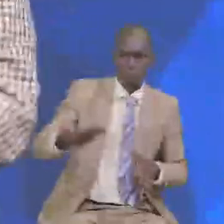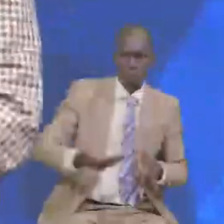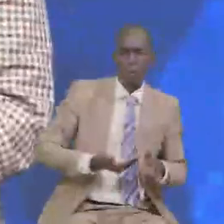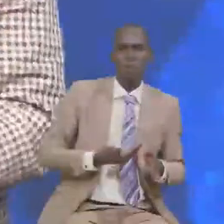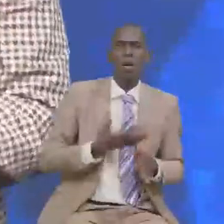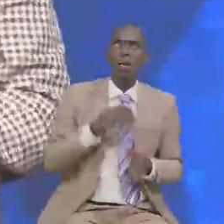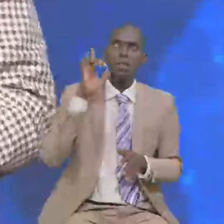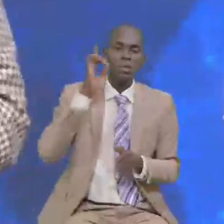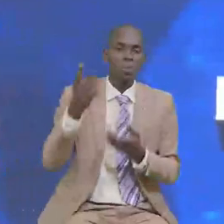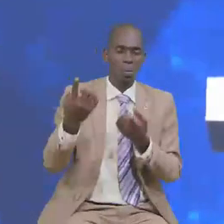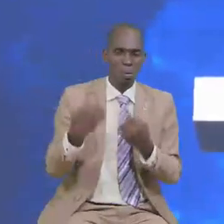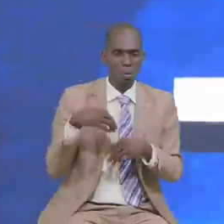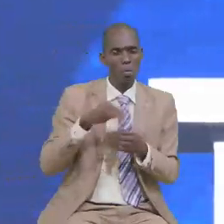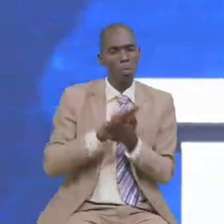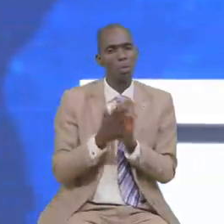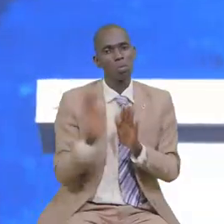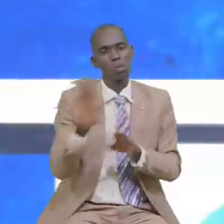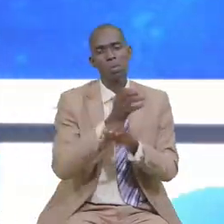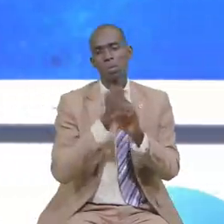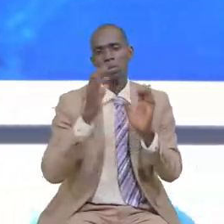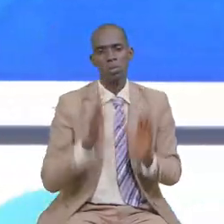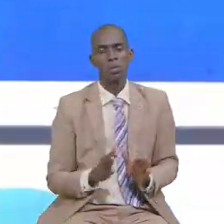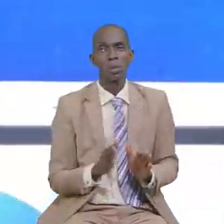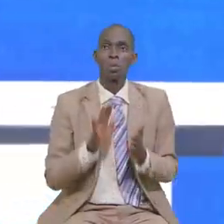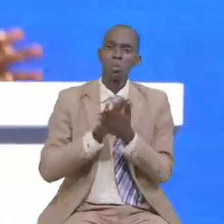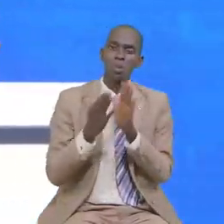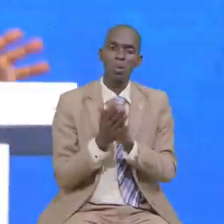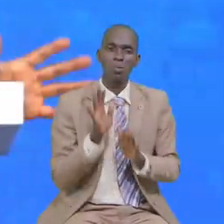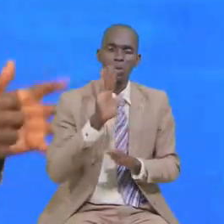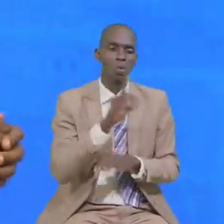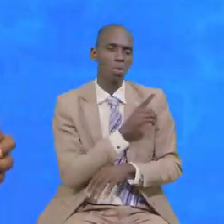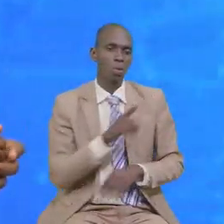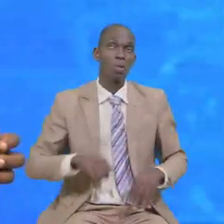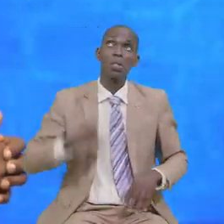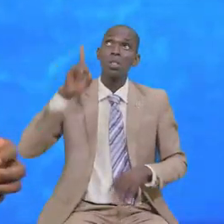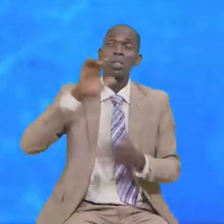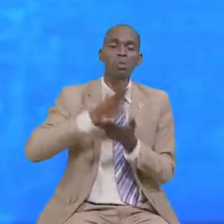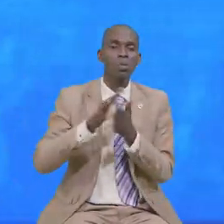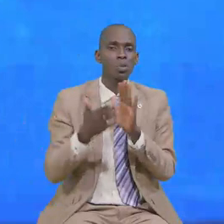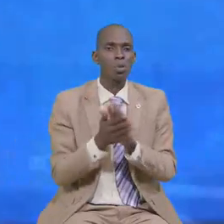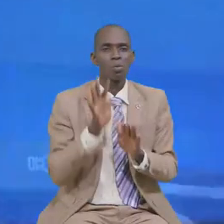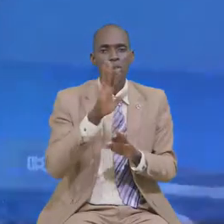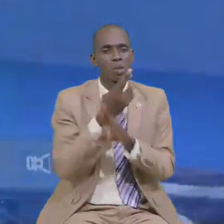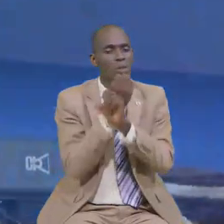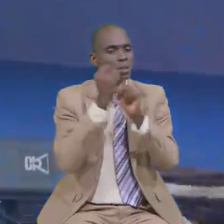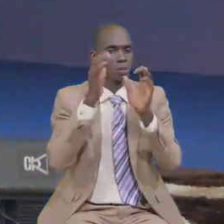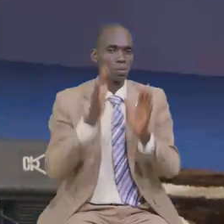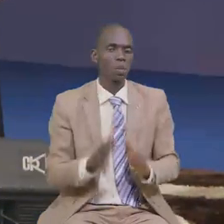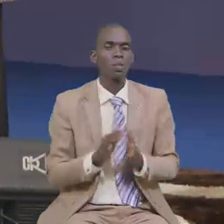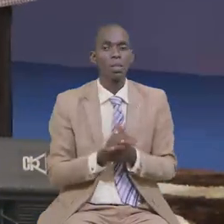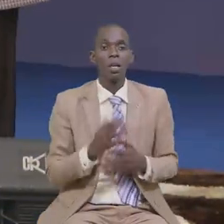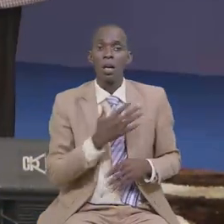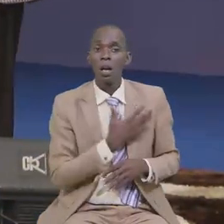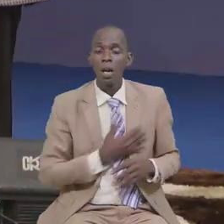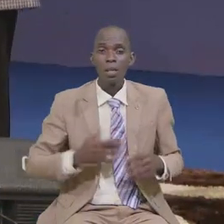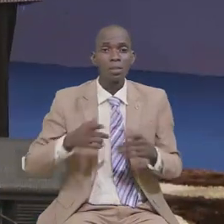becomes your Savior. He becomes your Lord. He becomes your Redeemer. And then he